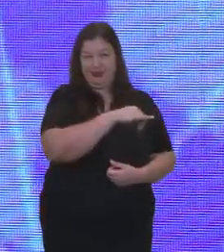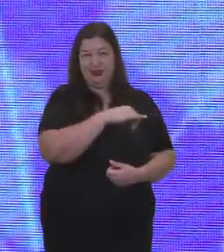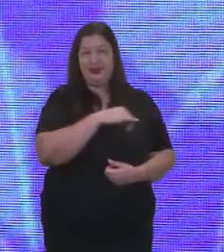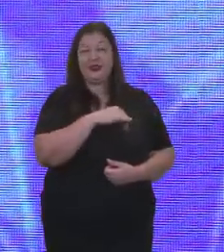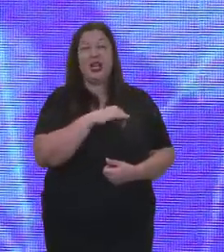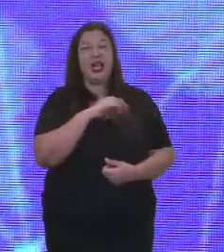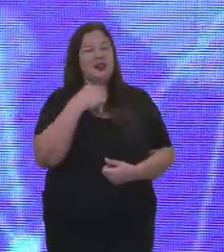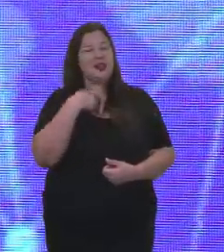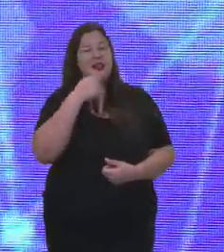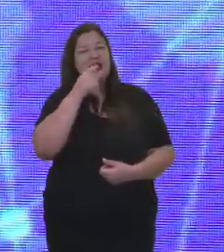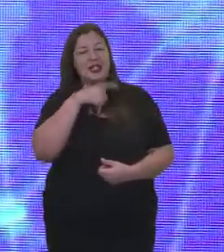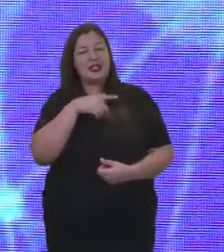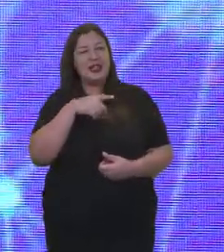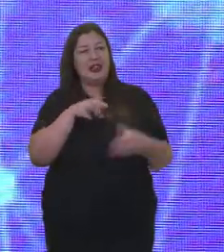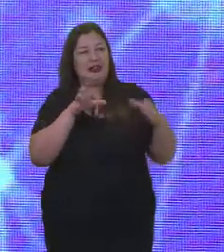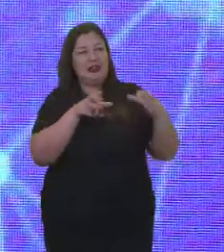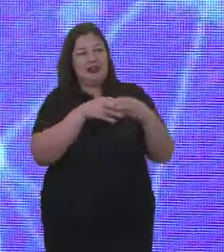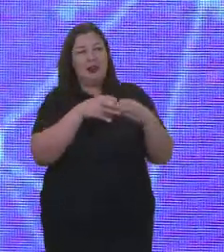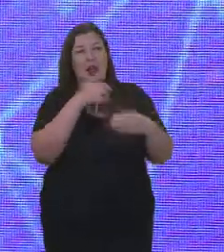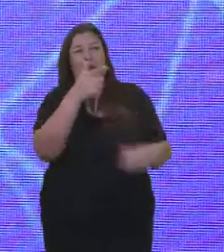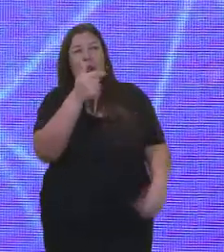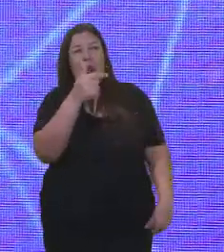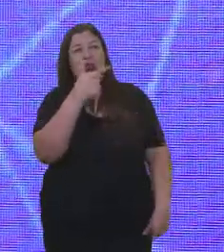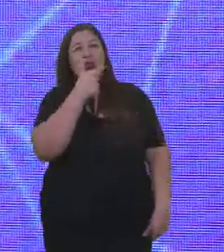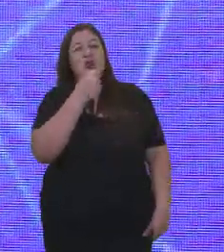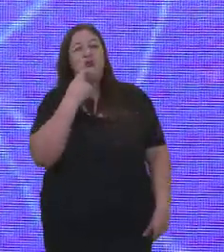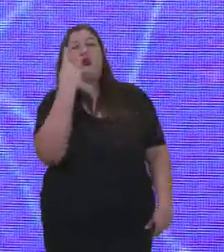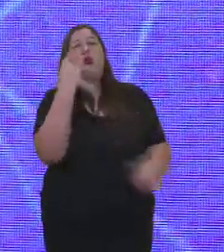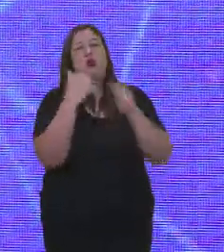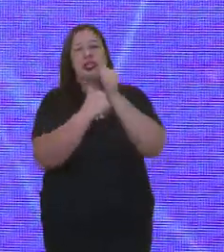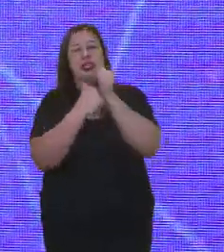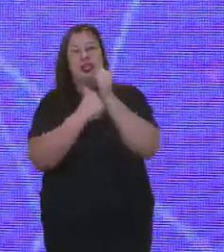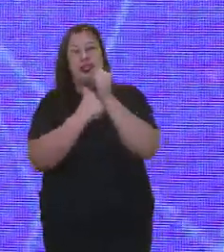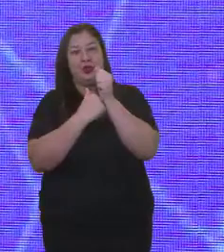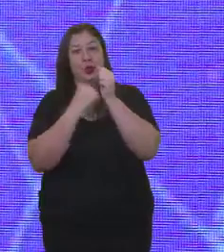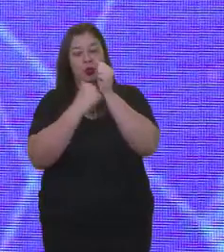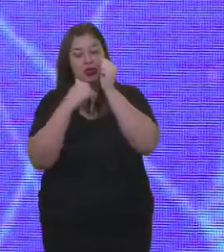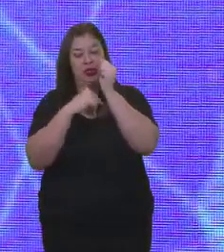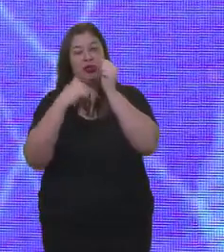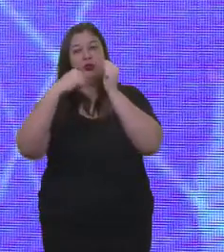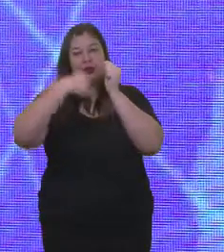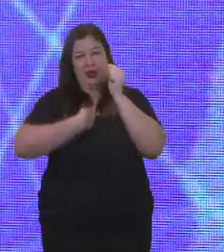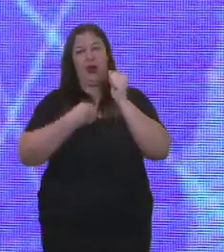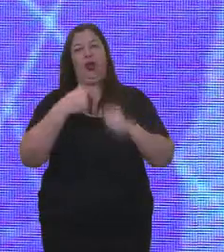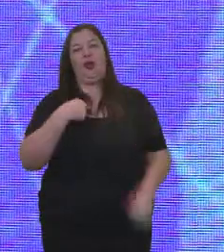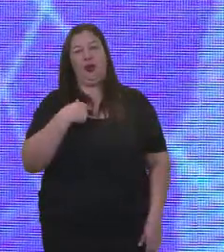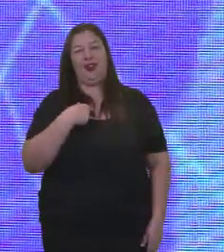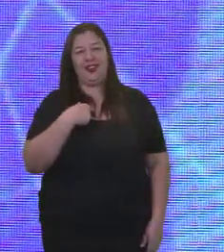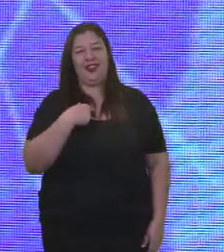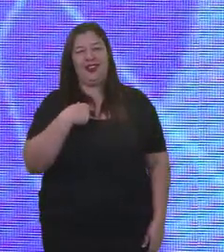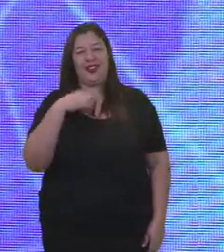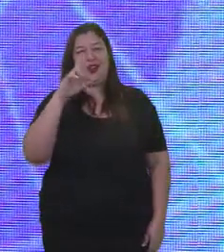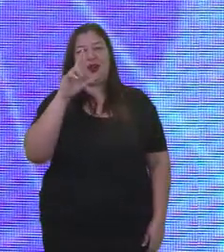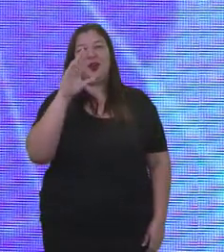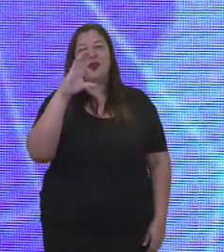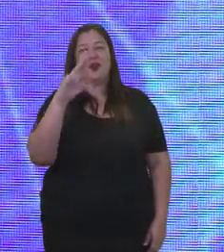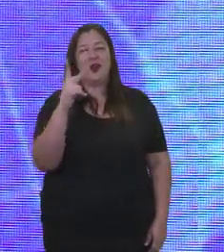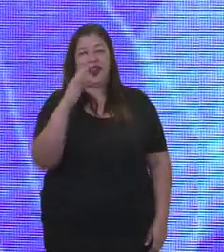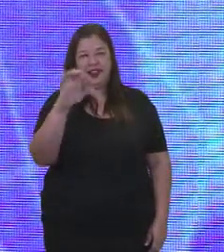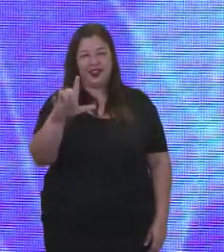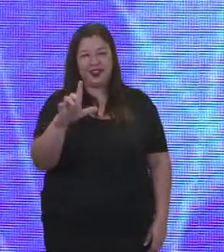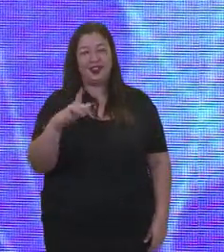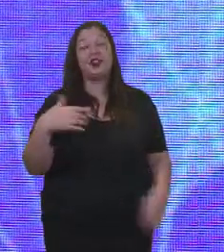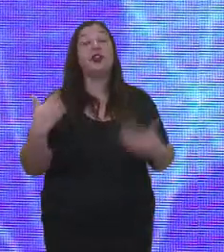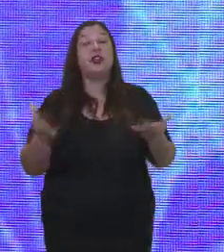mining company. Yeah, it's two. The board is two men and a secret, and the secret is myself.